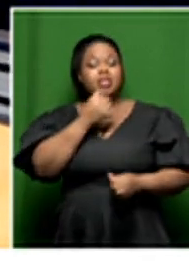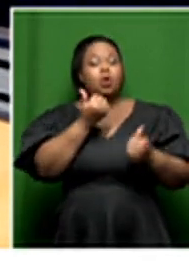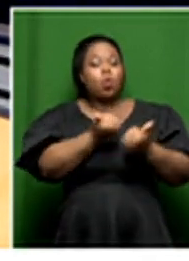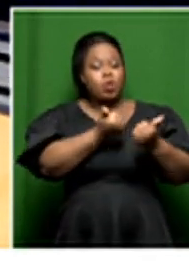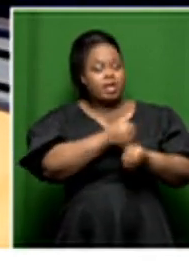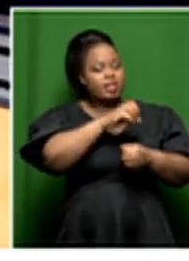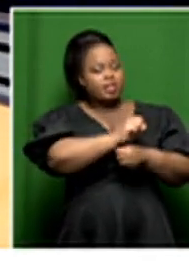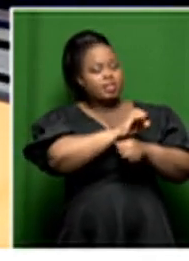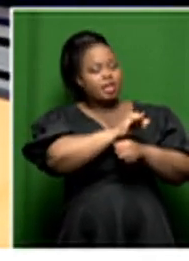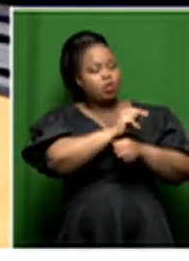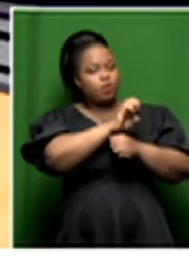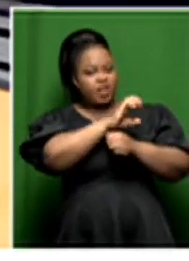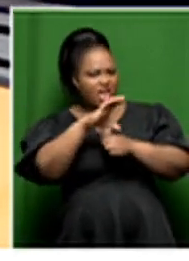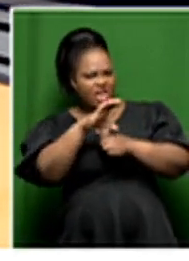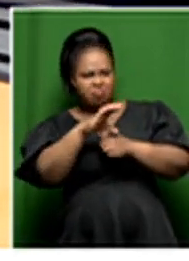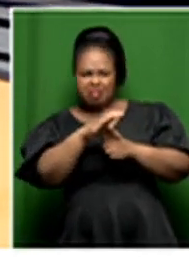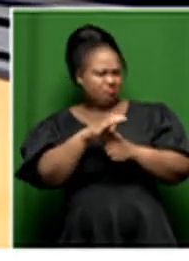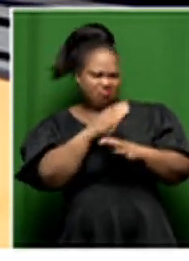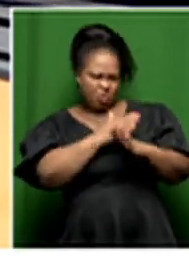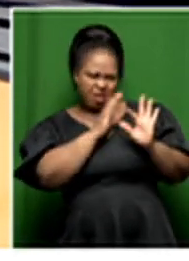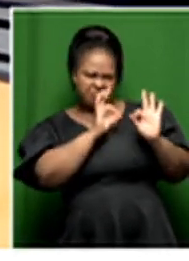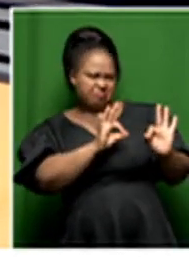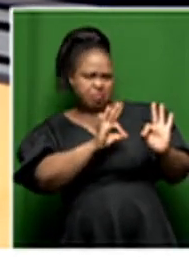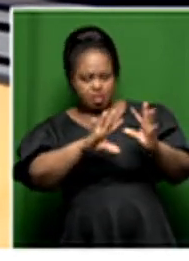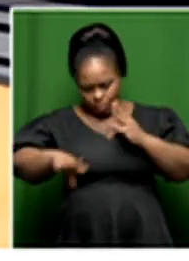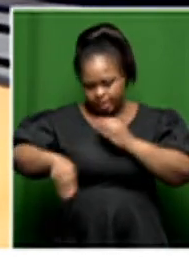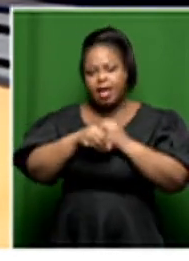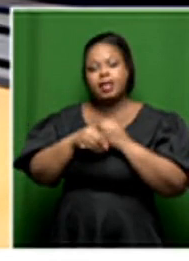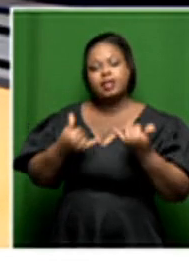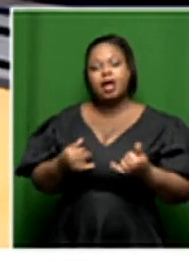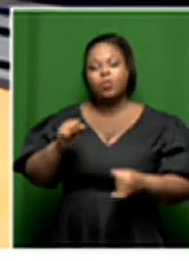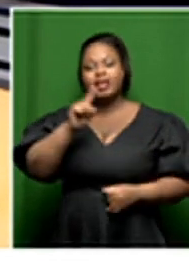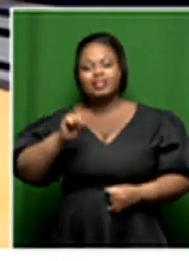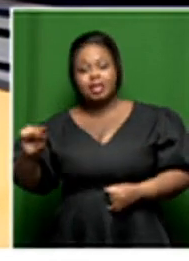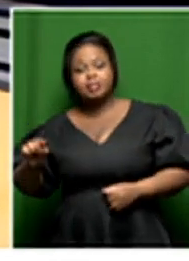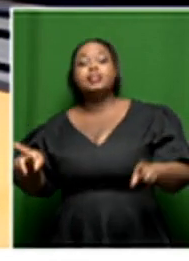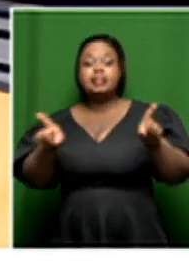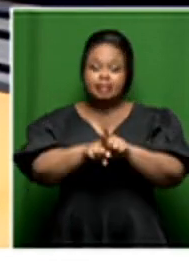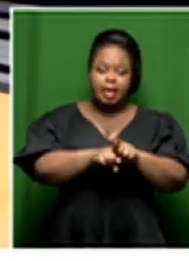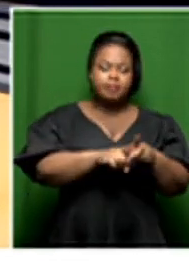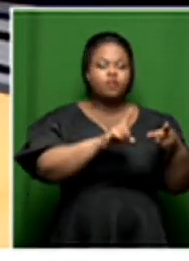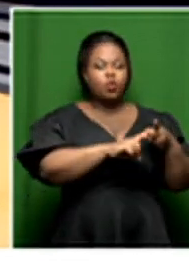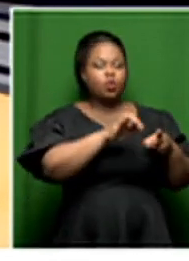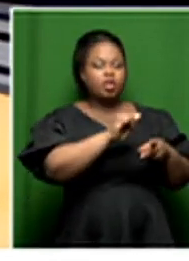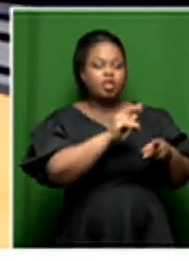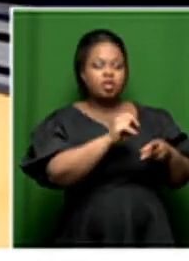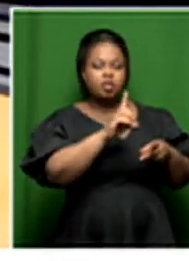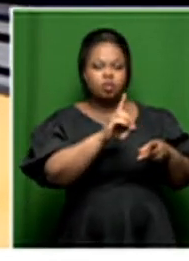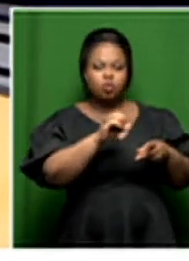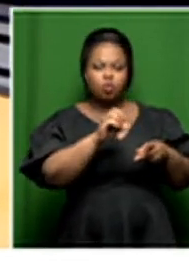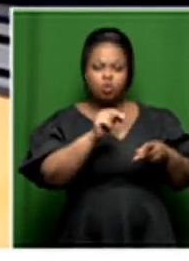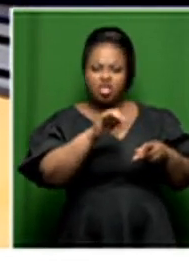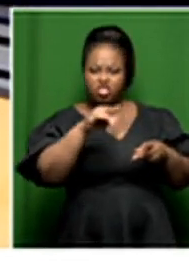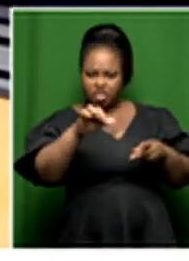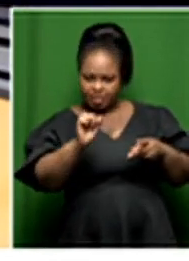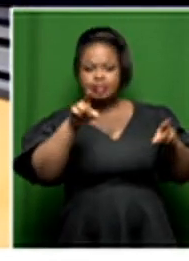had Sinovac, because they find it's not effective enough. The same for Indonesia, which now is actually the epicenter of this